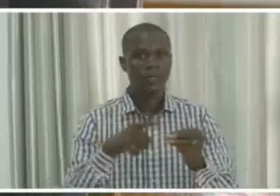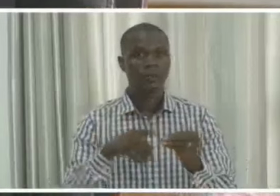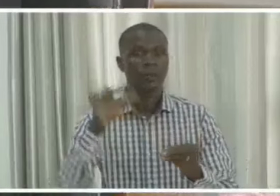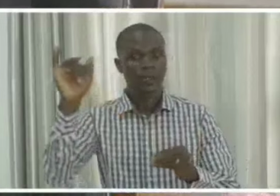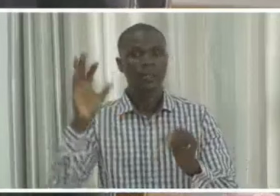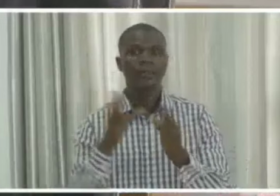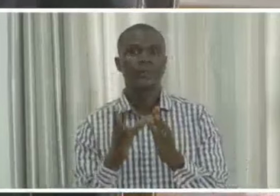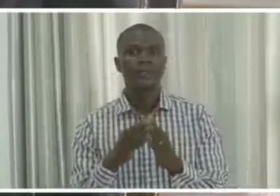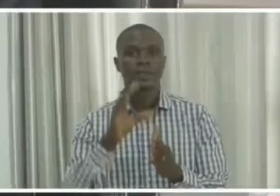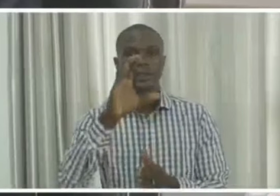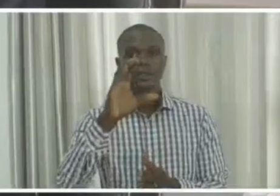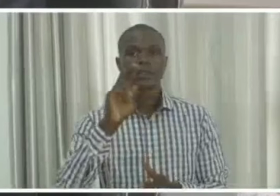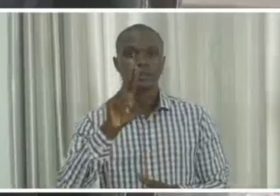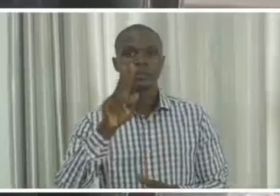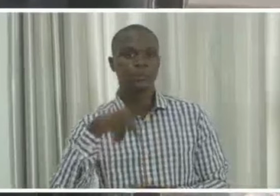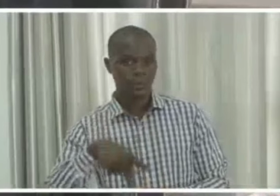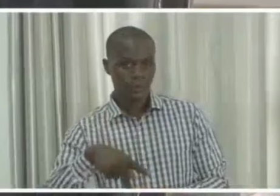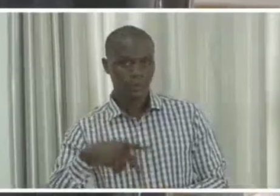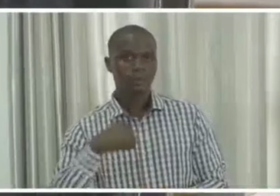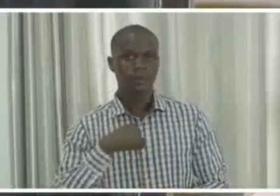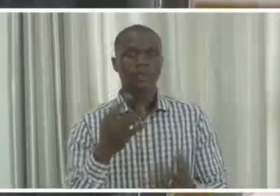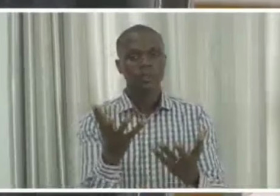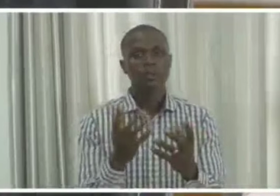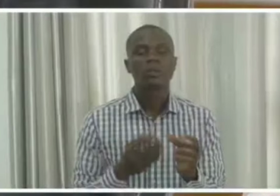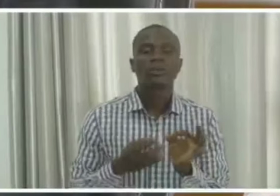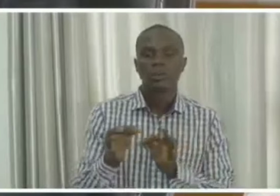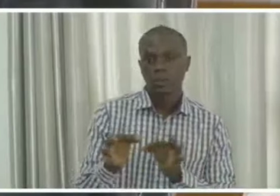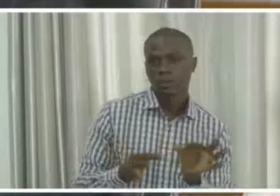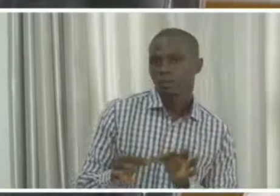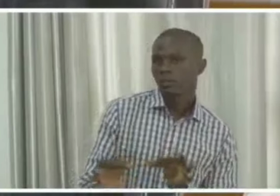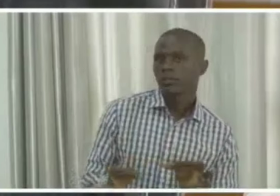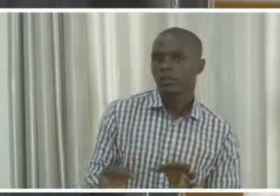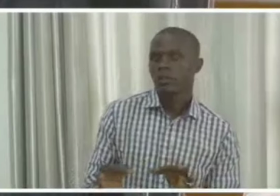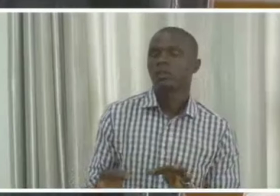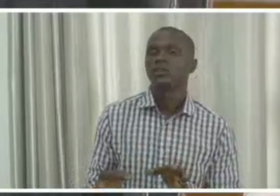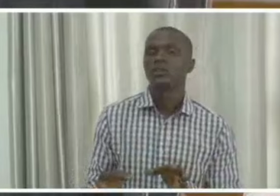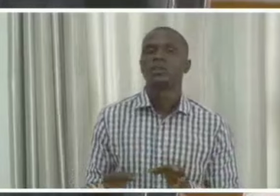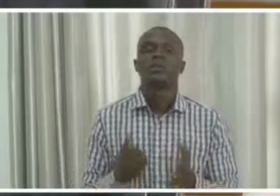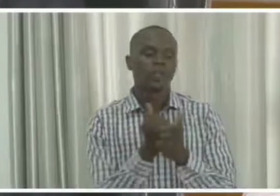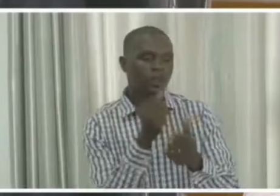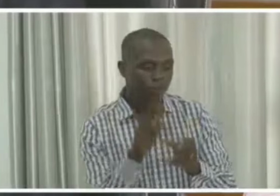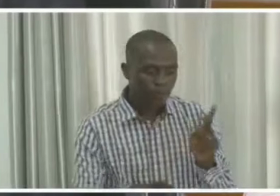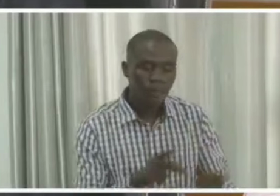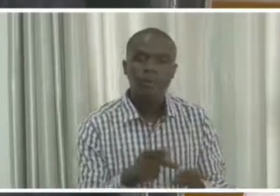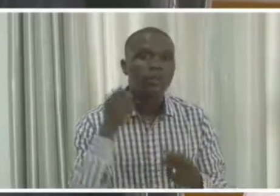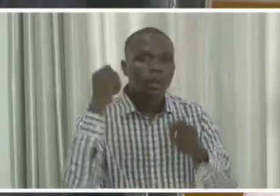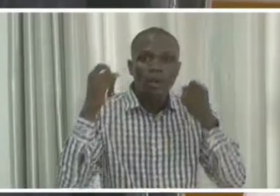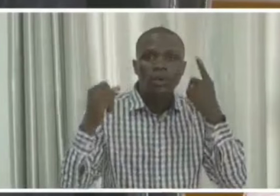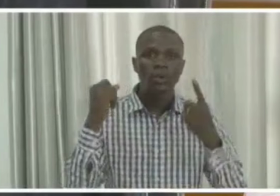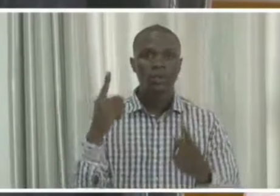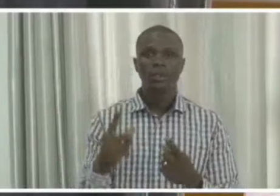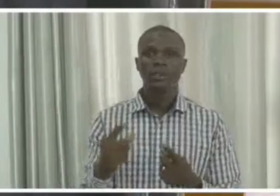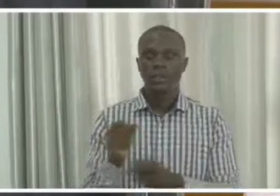like why Salone and other countries can involve in things like COP.